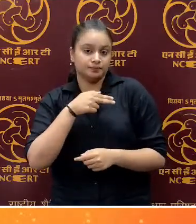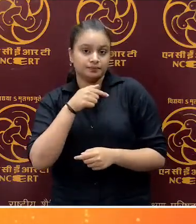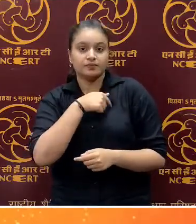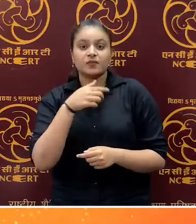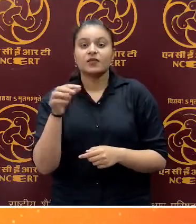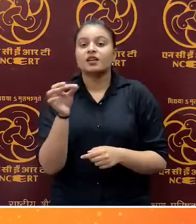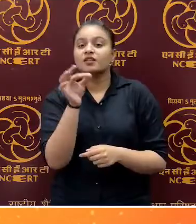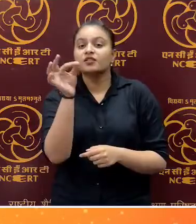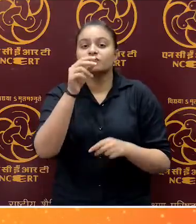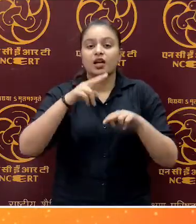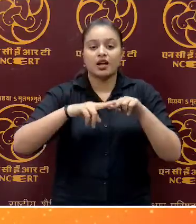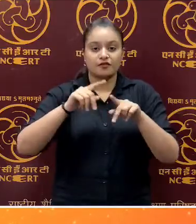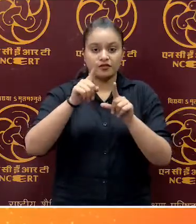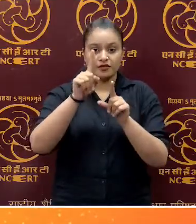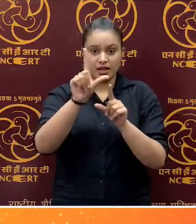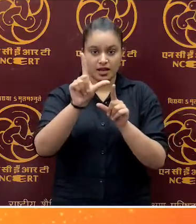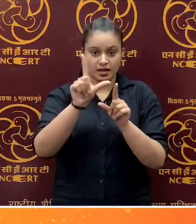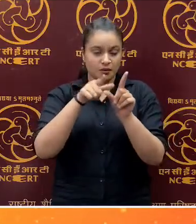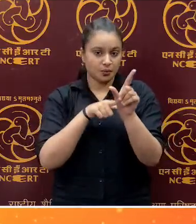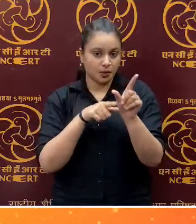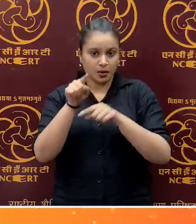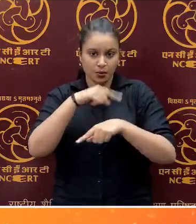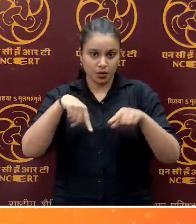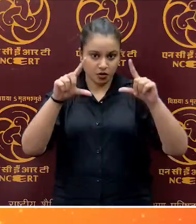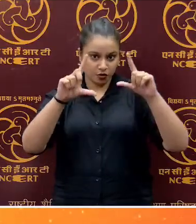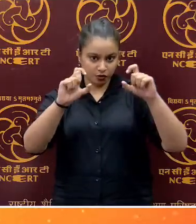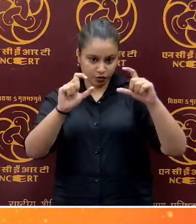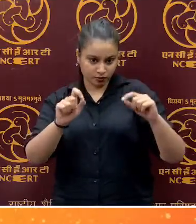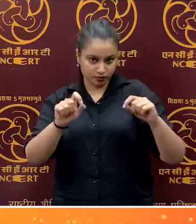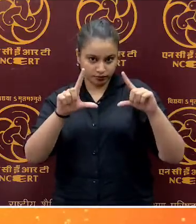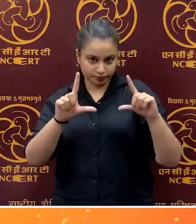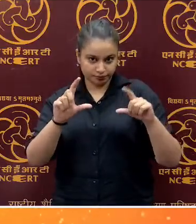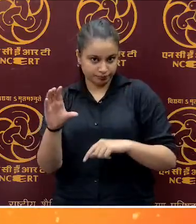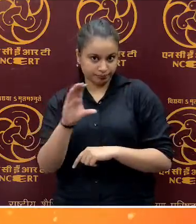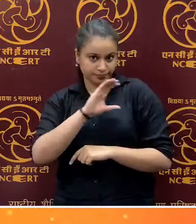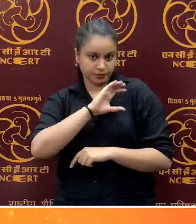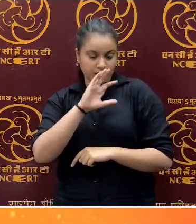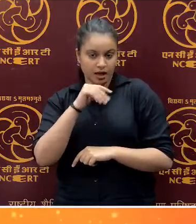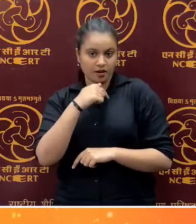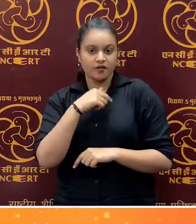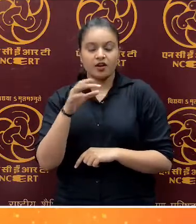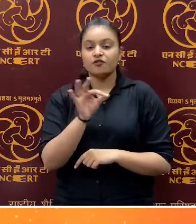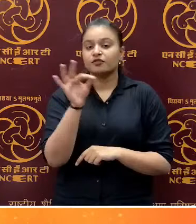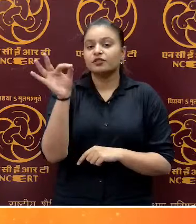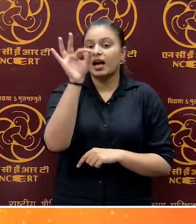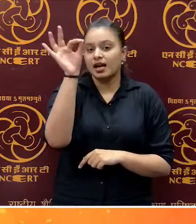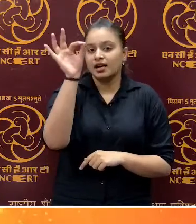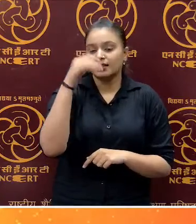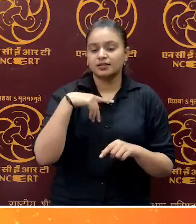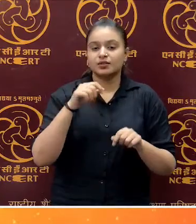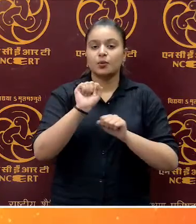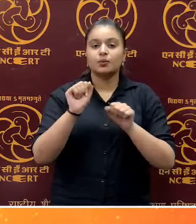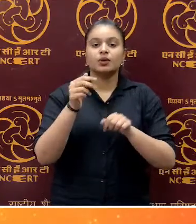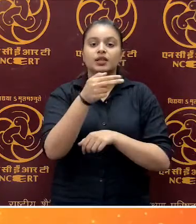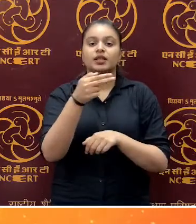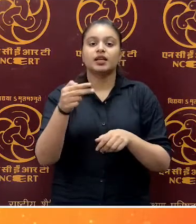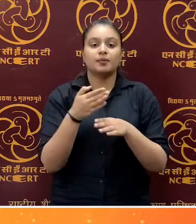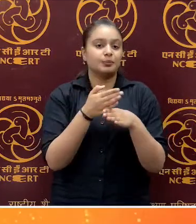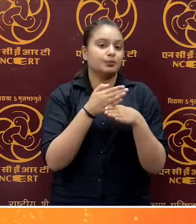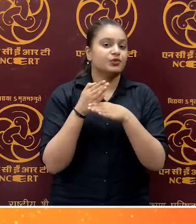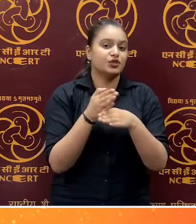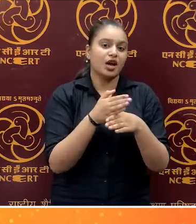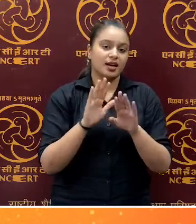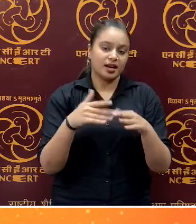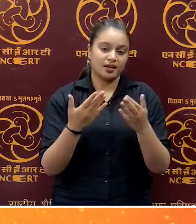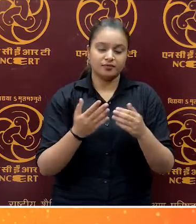fly. Can you see the image? The picture, wow. The shape that I have cut out, it's a fly, Harpreet. It's a fly who shares your name. Yes, it's a fly